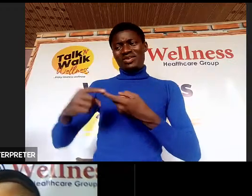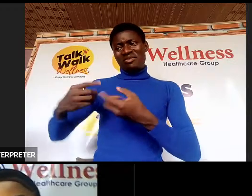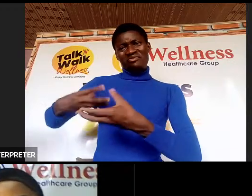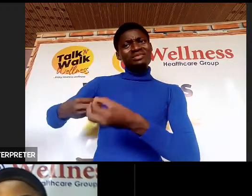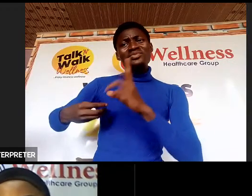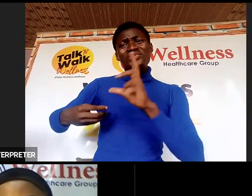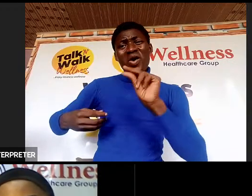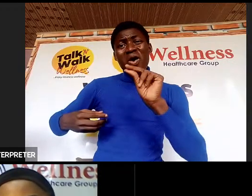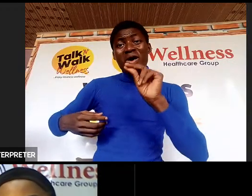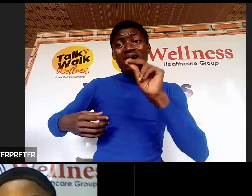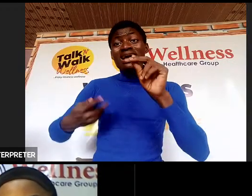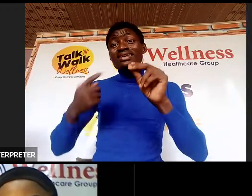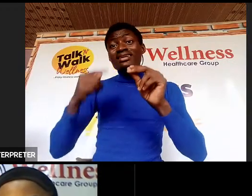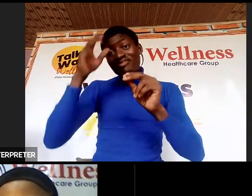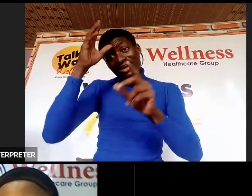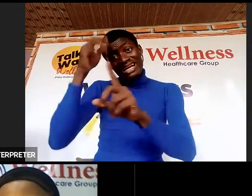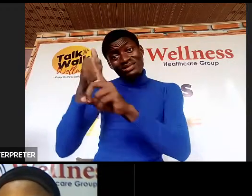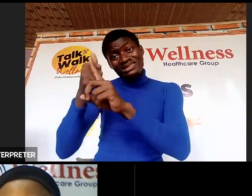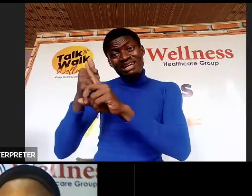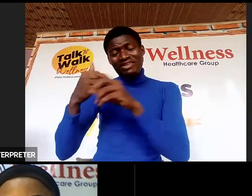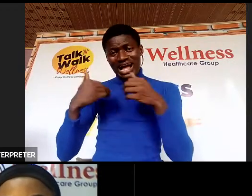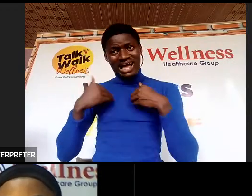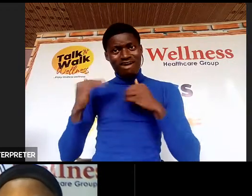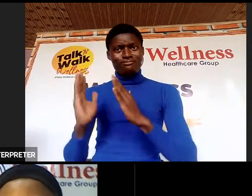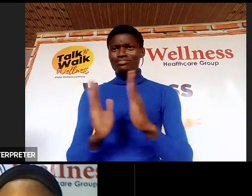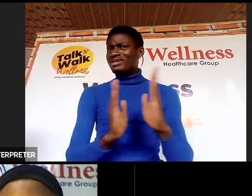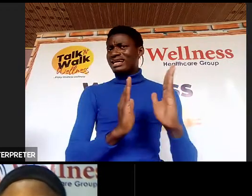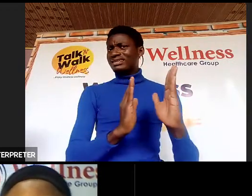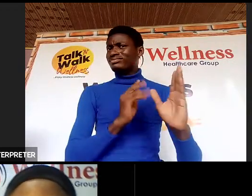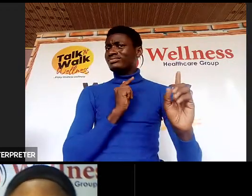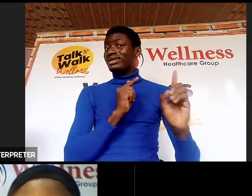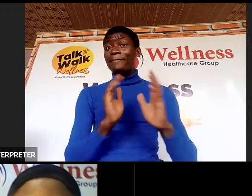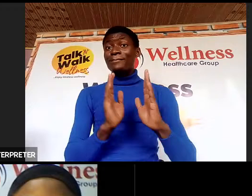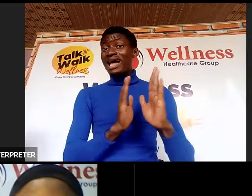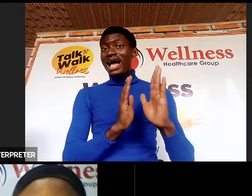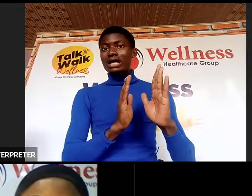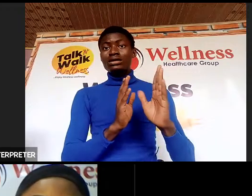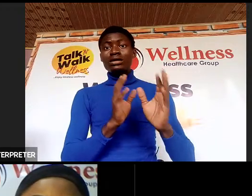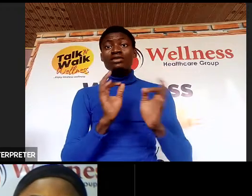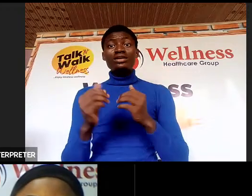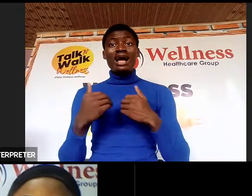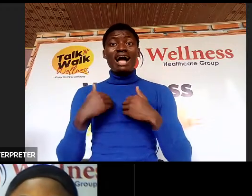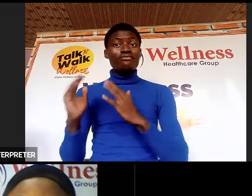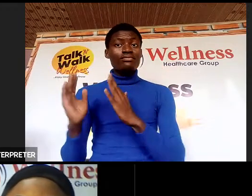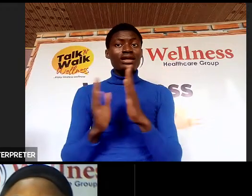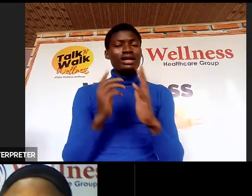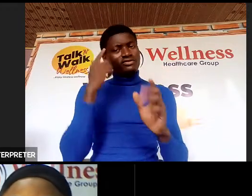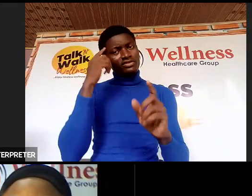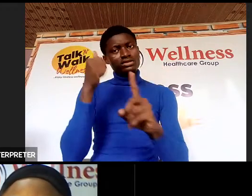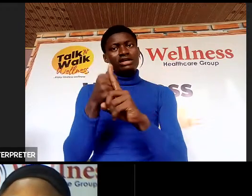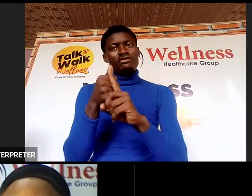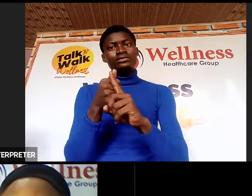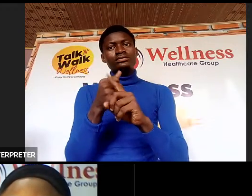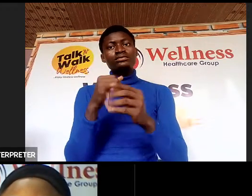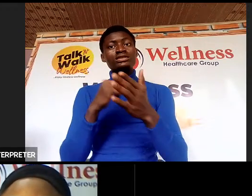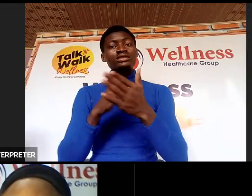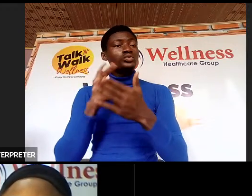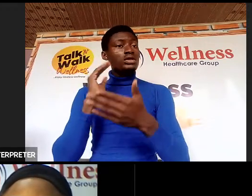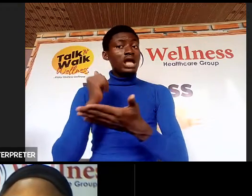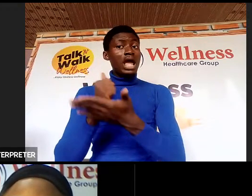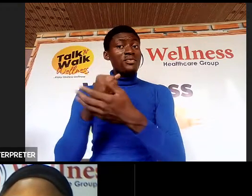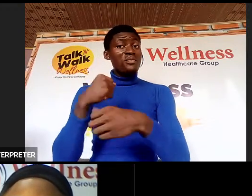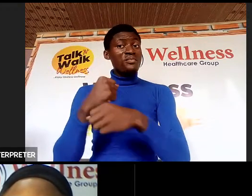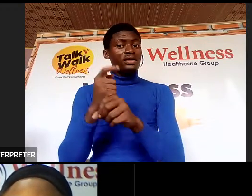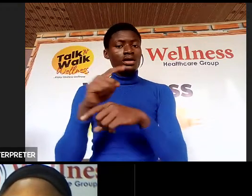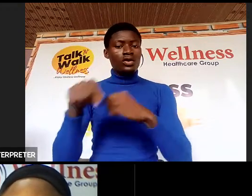if we have that plan for yourself, it will make you, when you are spending money and when you are saving and when you are depriving yourself of things now, you know